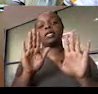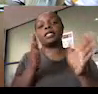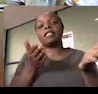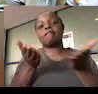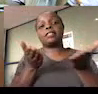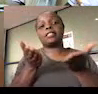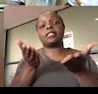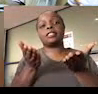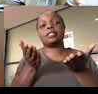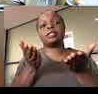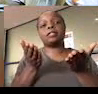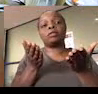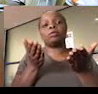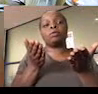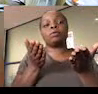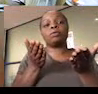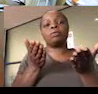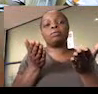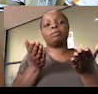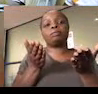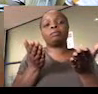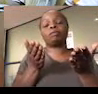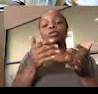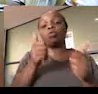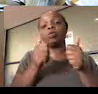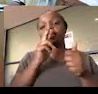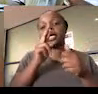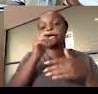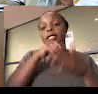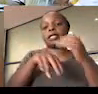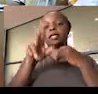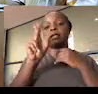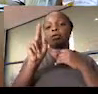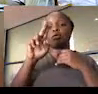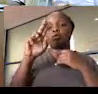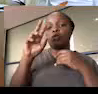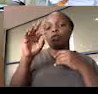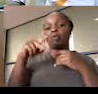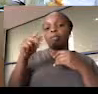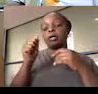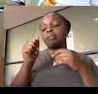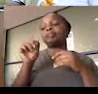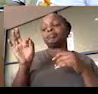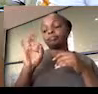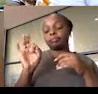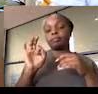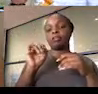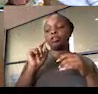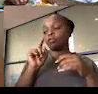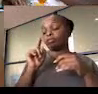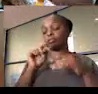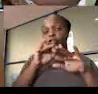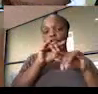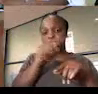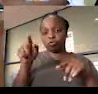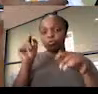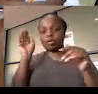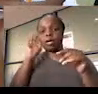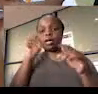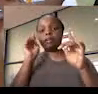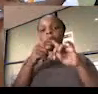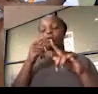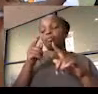to the mortuary where we are supposed to pick the body, and then we travel together with them. And then all our burials, we need to have